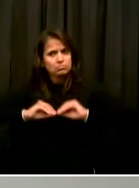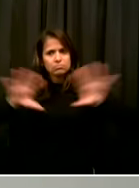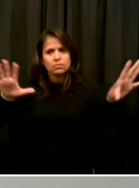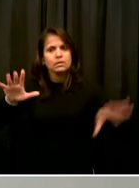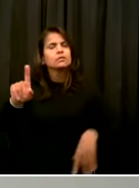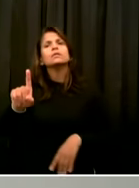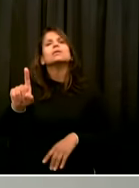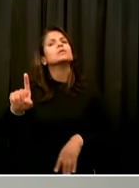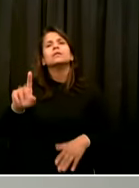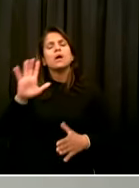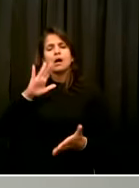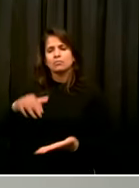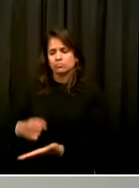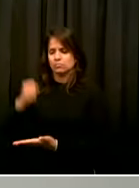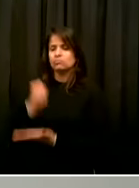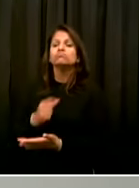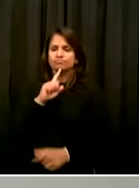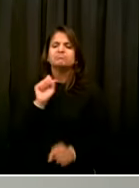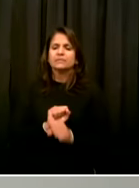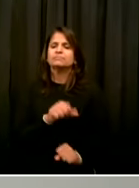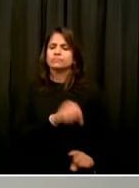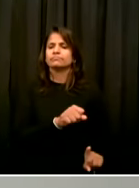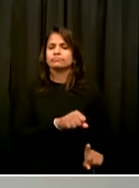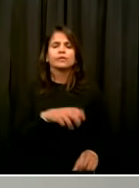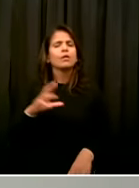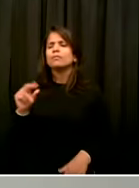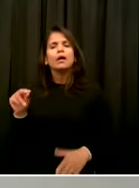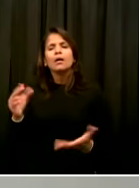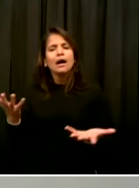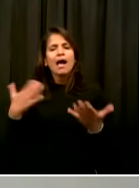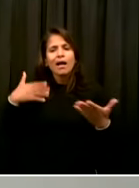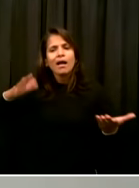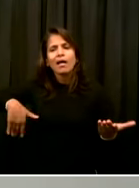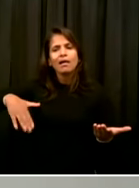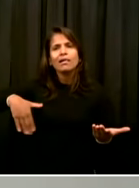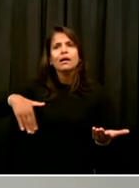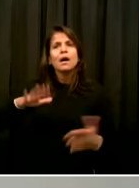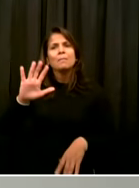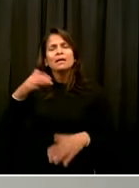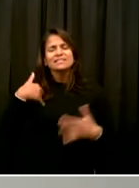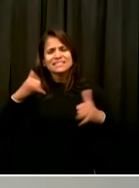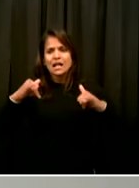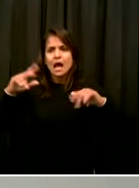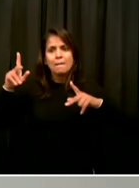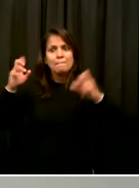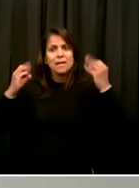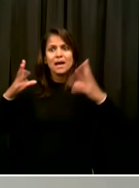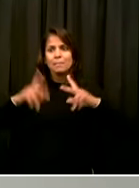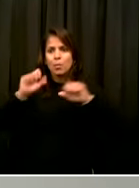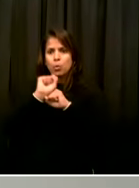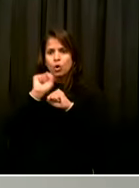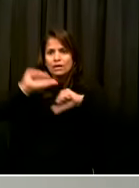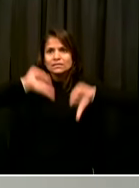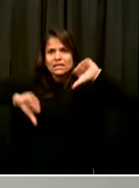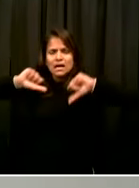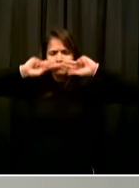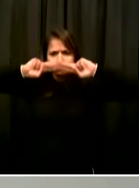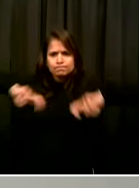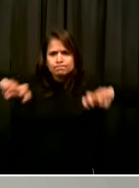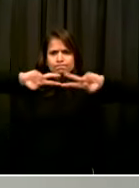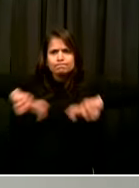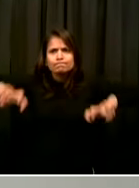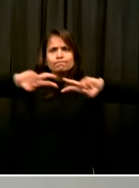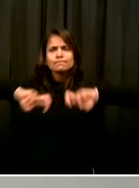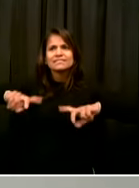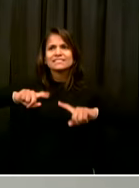for COVID, they have to correlate what happened in the past with what's going to happen in the future. And you have to make decisions based on that and see how they